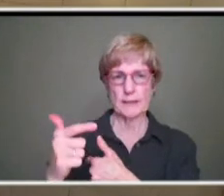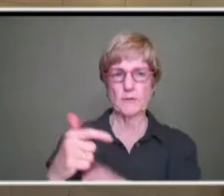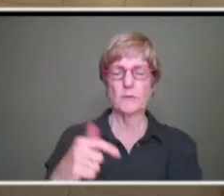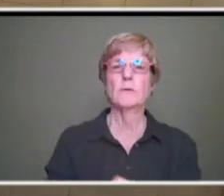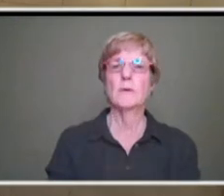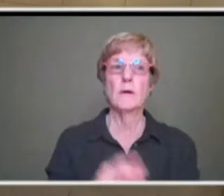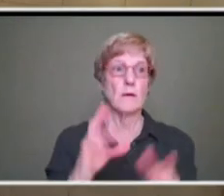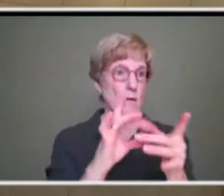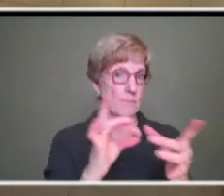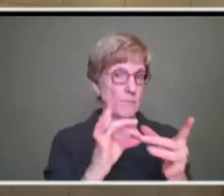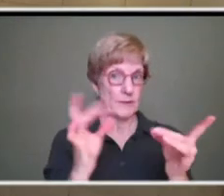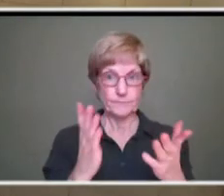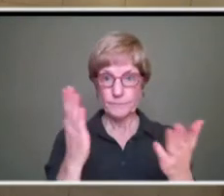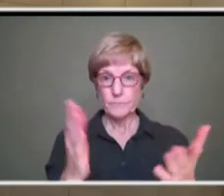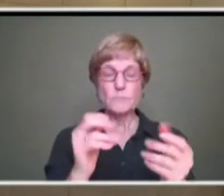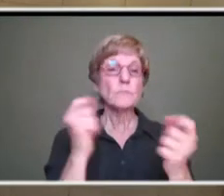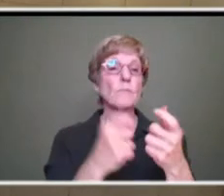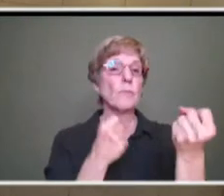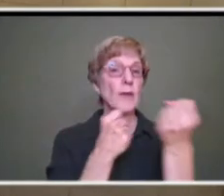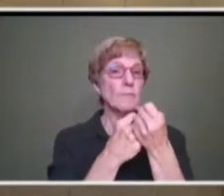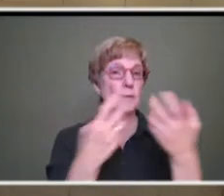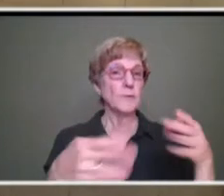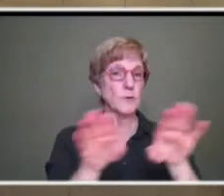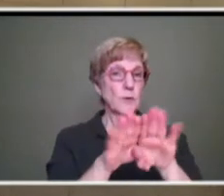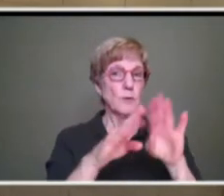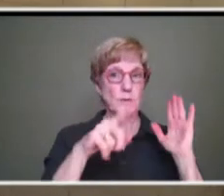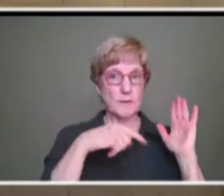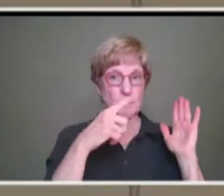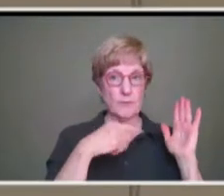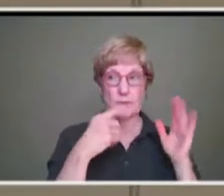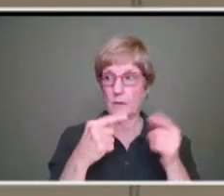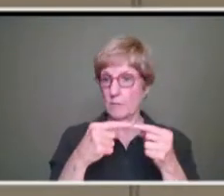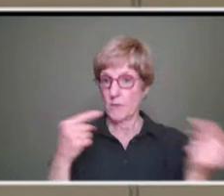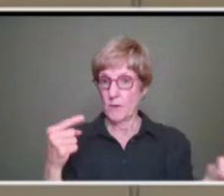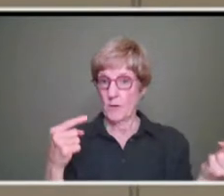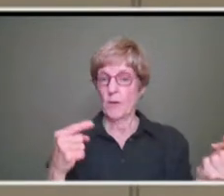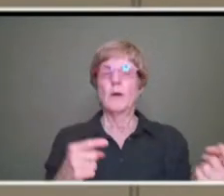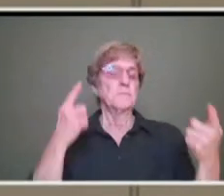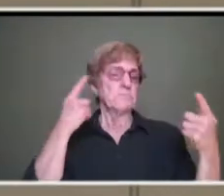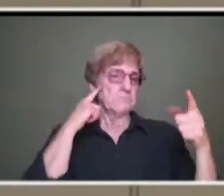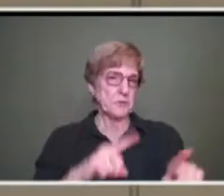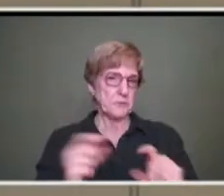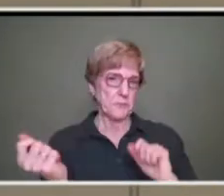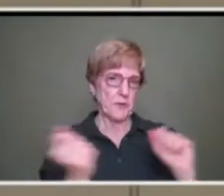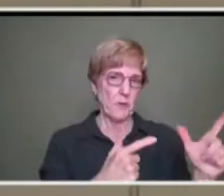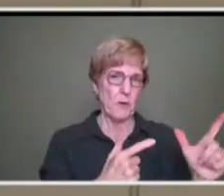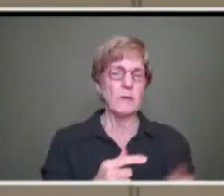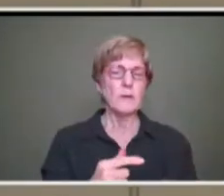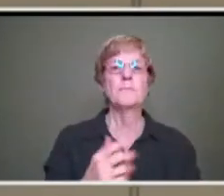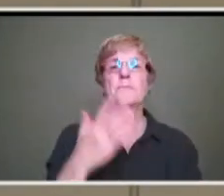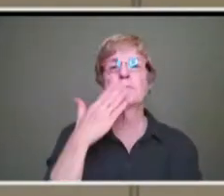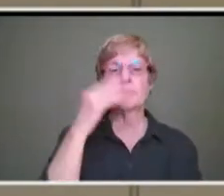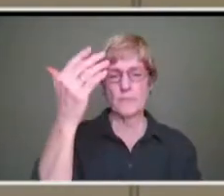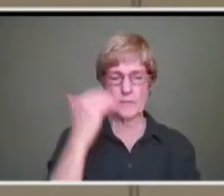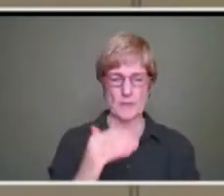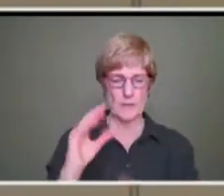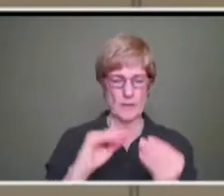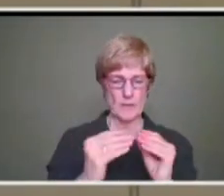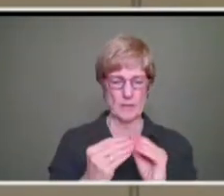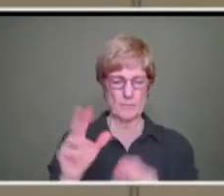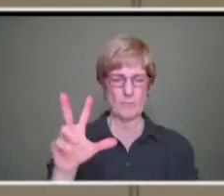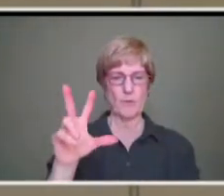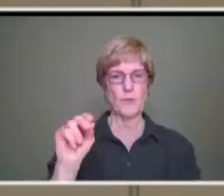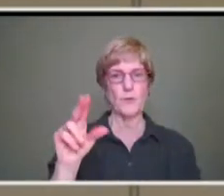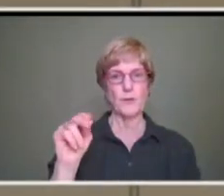here we're none all in favor close the public hearing handy opposed that's unanimous thank you very much we move on to item number 30